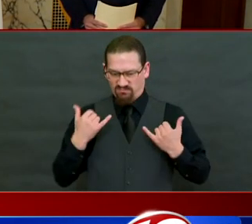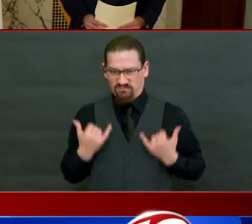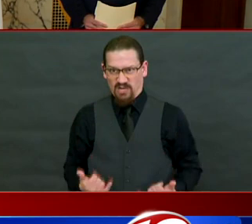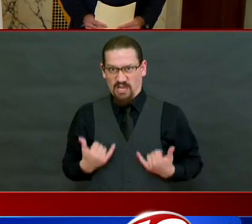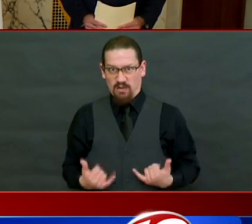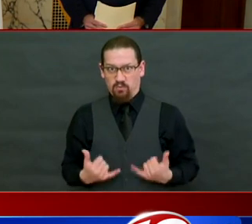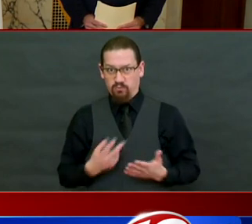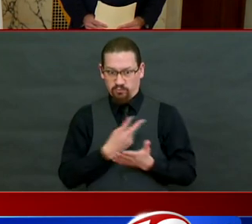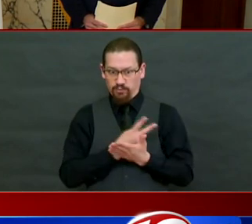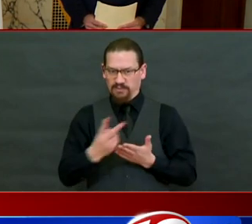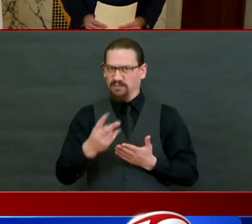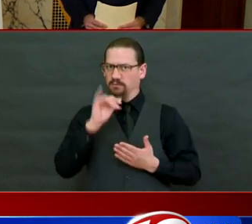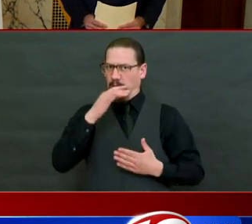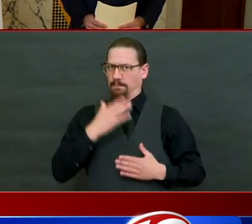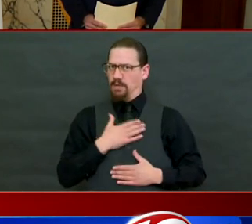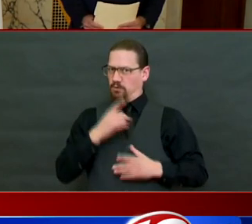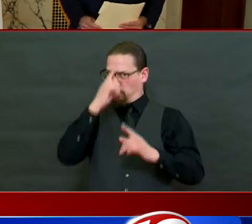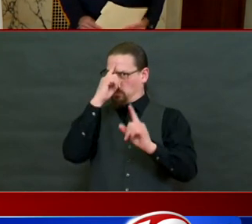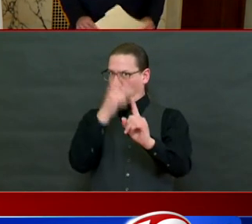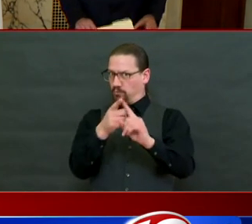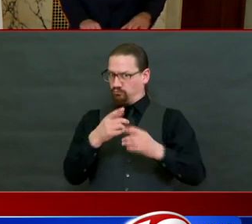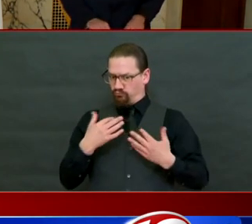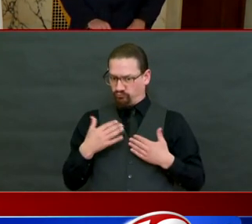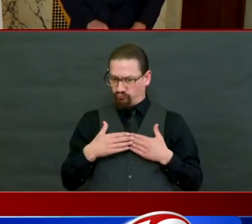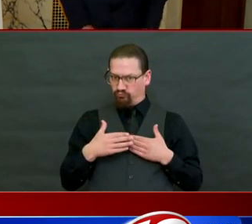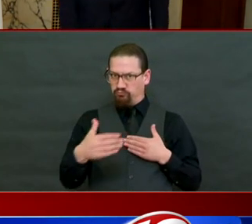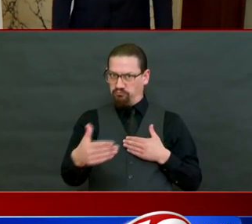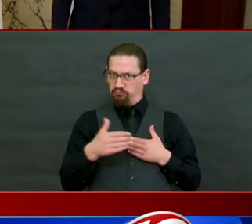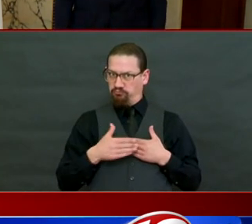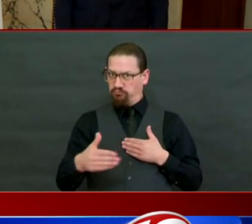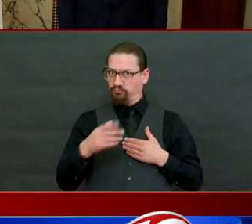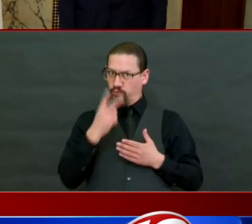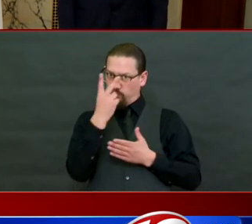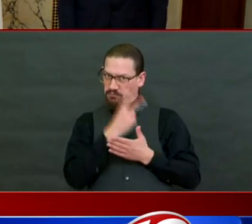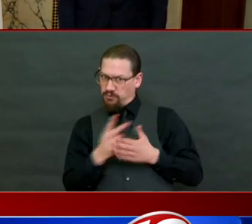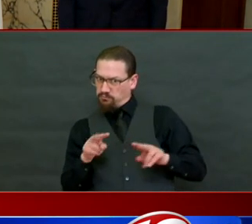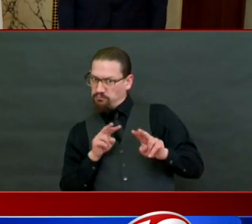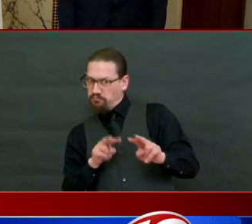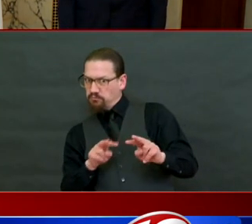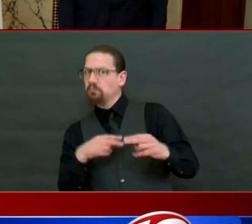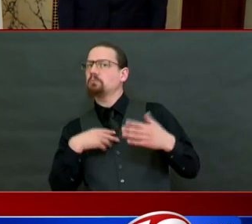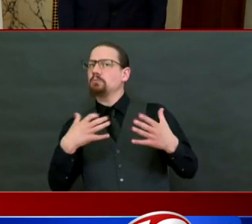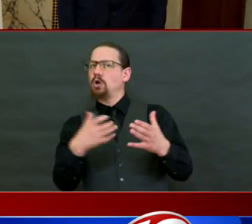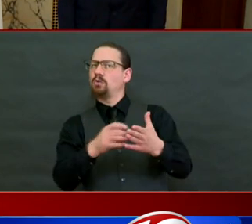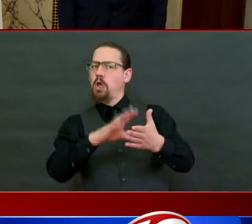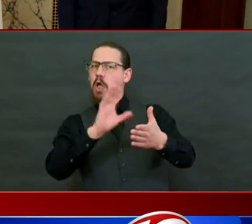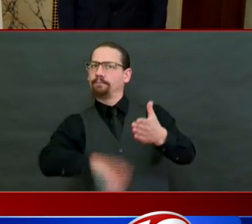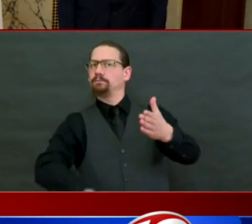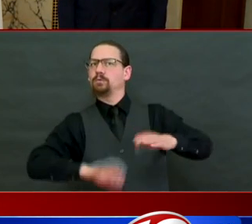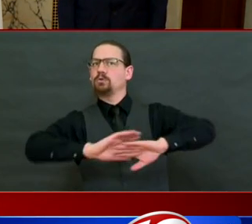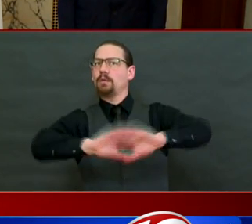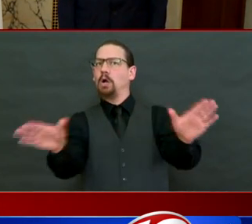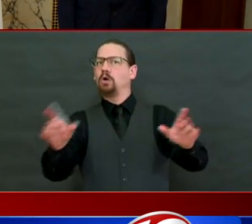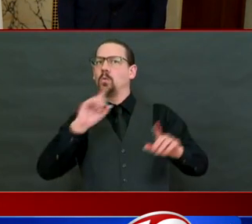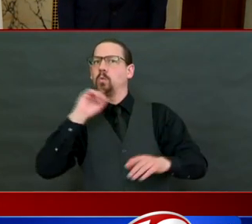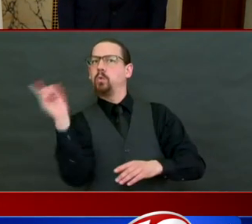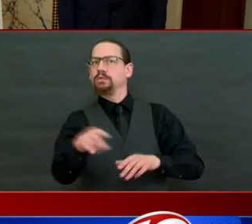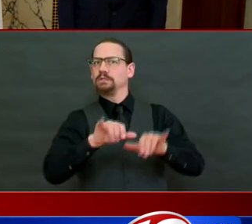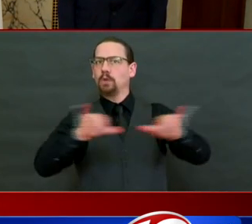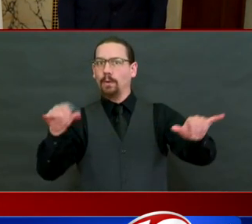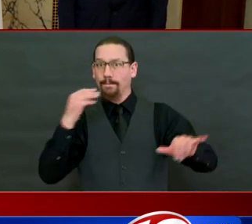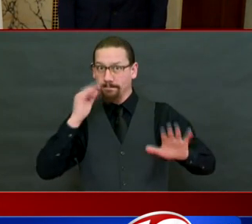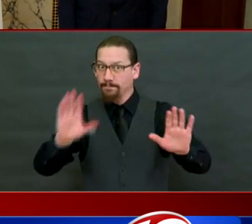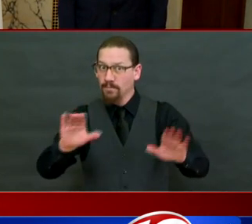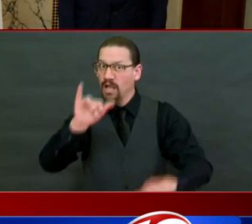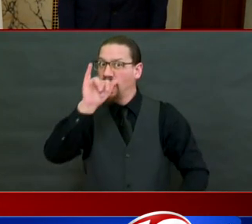raise the stay-at-home order because I won't be able to because we're going to see a spike. But if you hang in there for the next 2 weeks, hunker down,